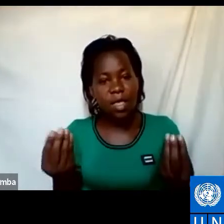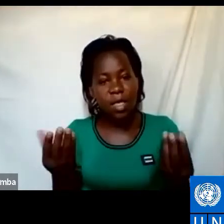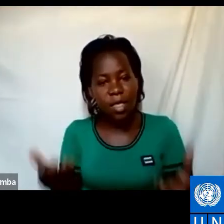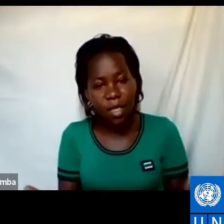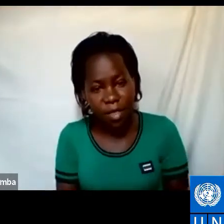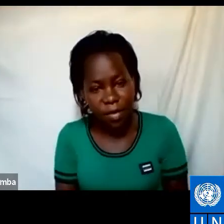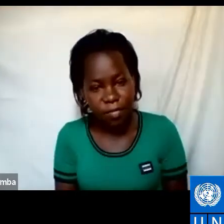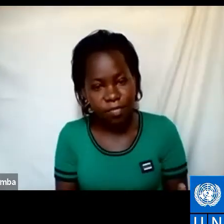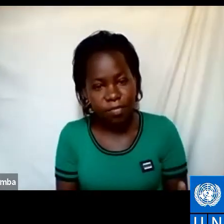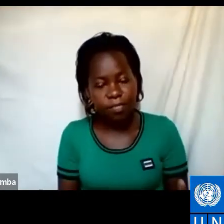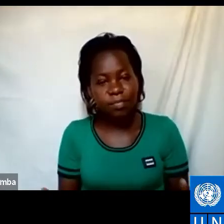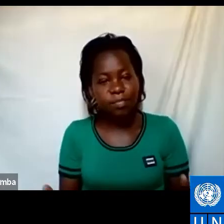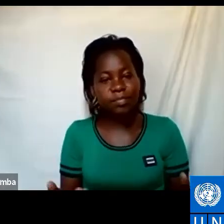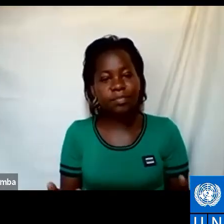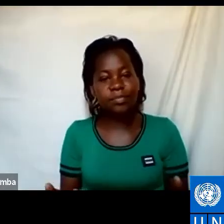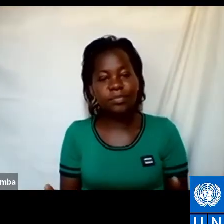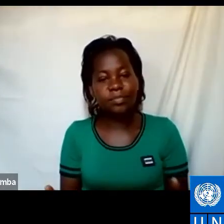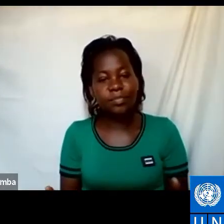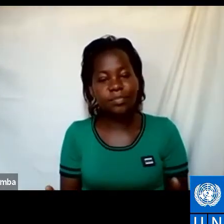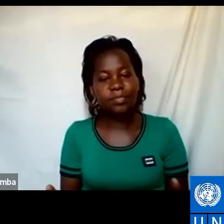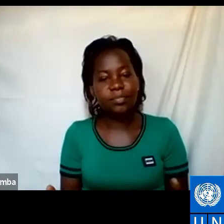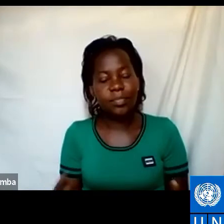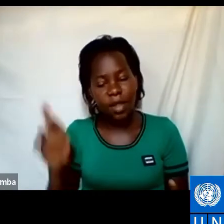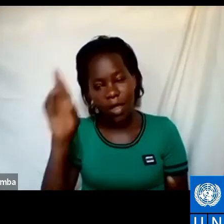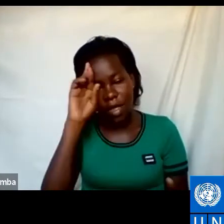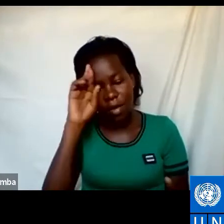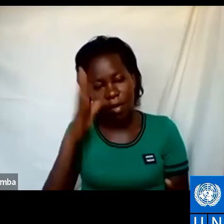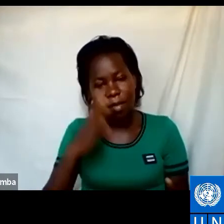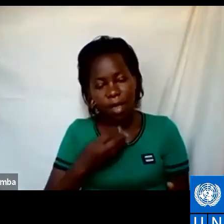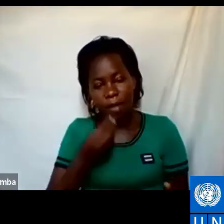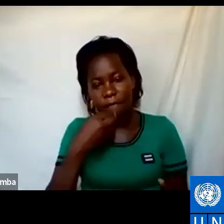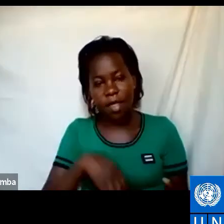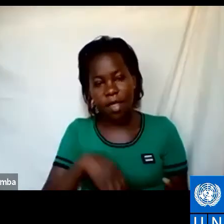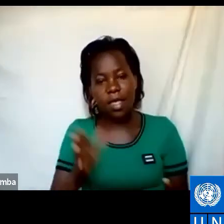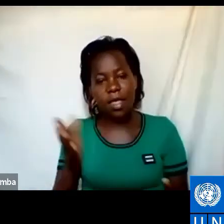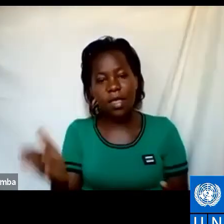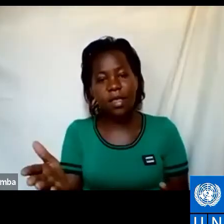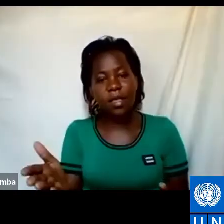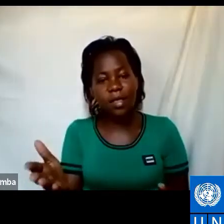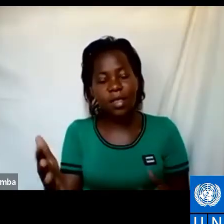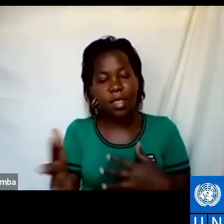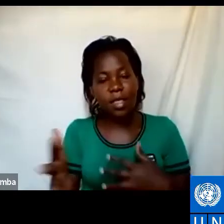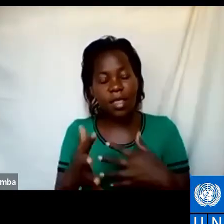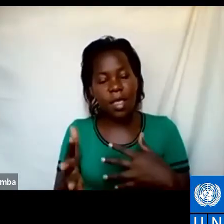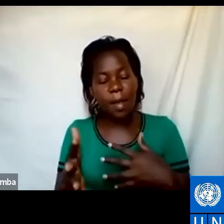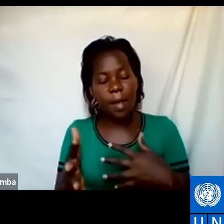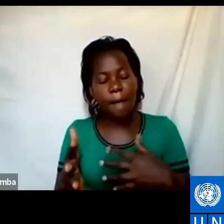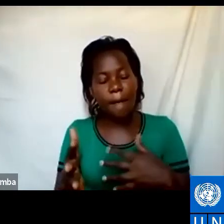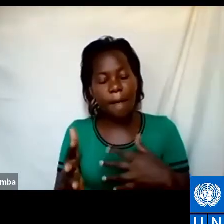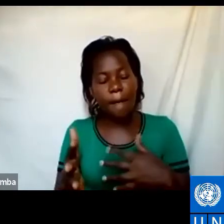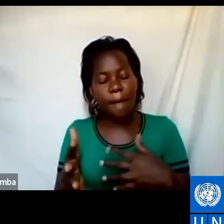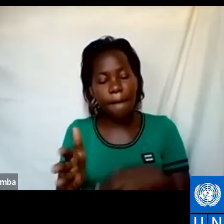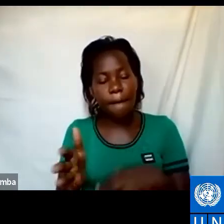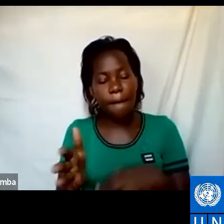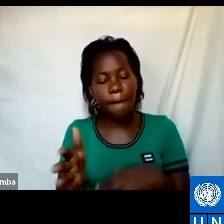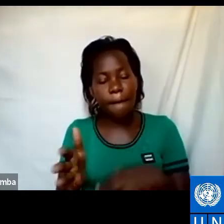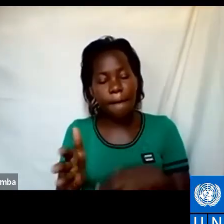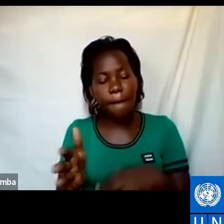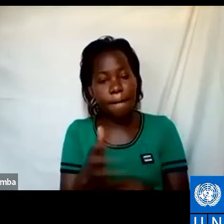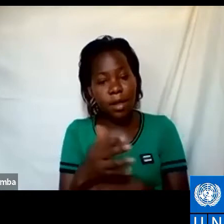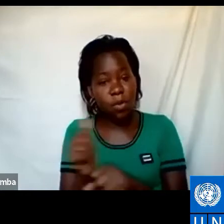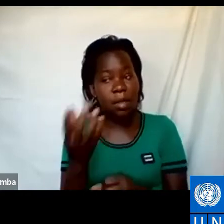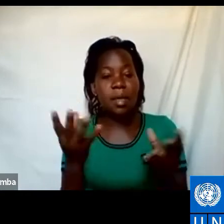on the roadsides. I remember when my father was in the Ministry of Works, he had so many people just slashing, and